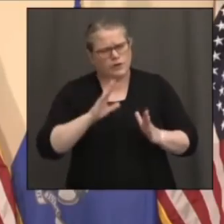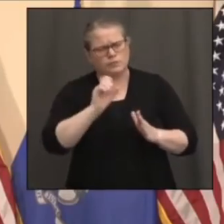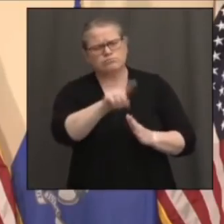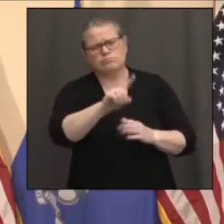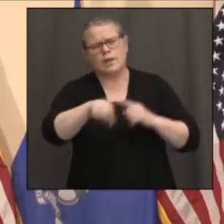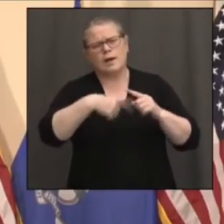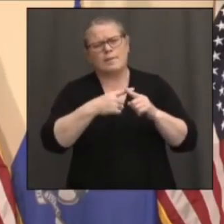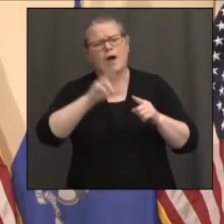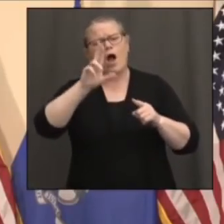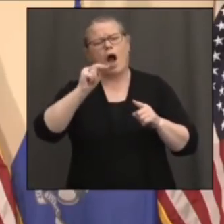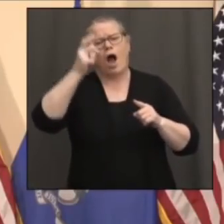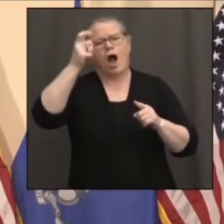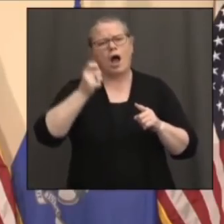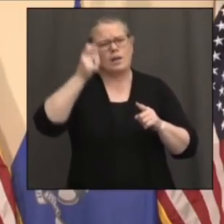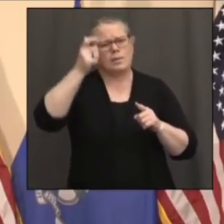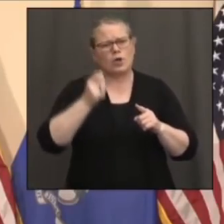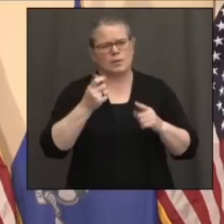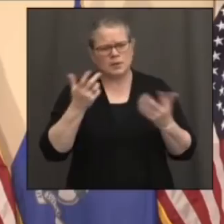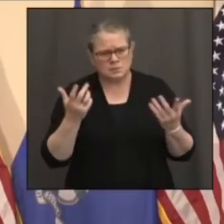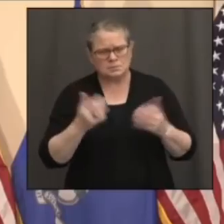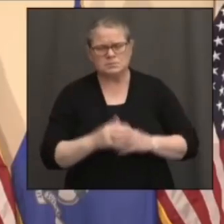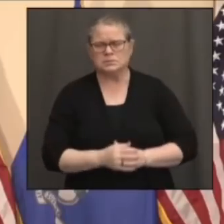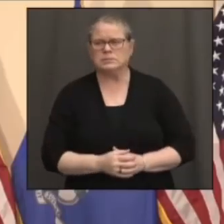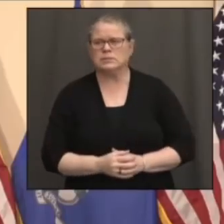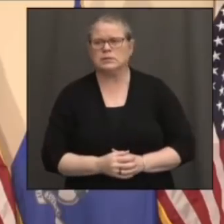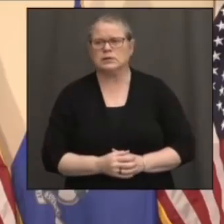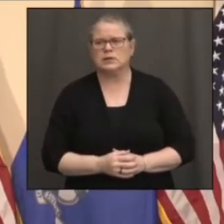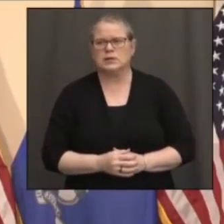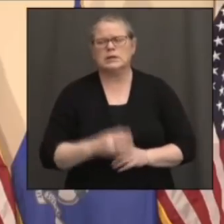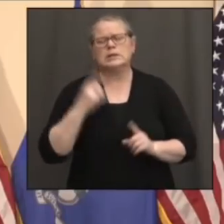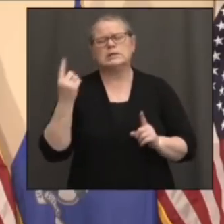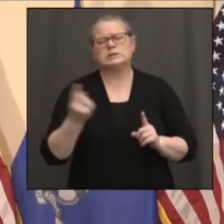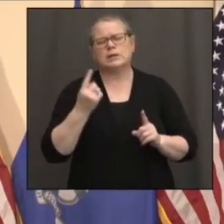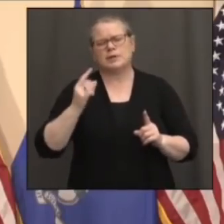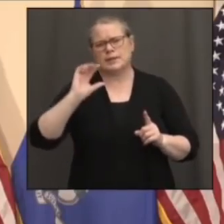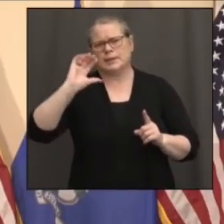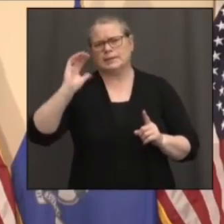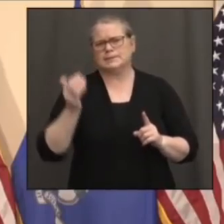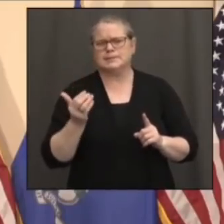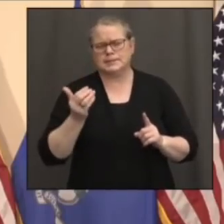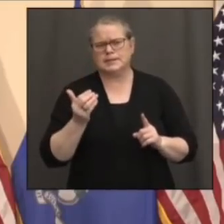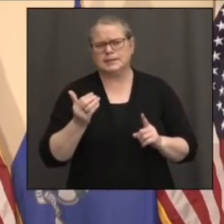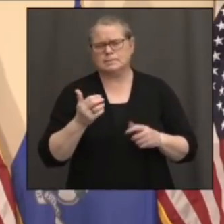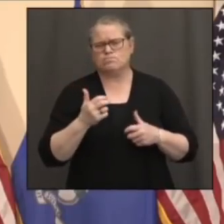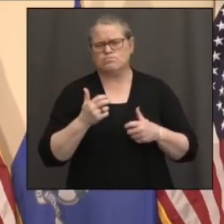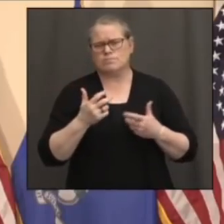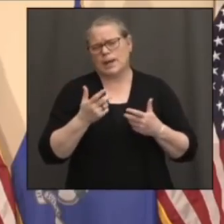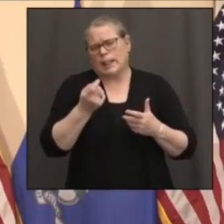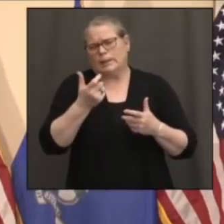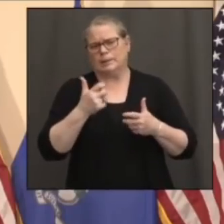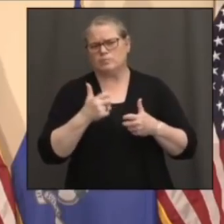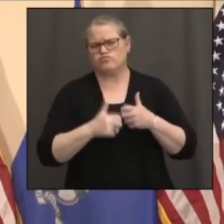for a while, but really seems to be manifesting itself now is staffing issues. Employers are telling us they're having a hard